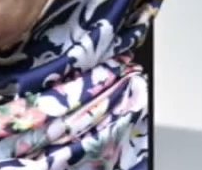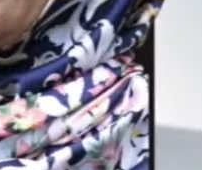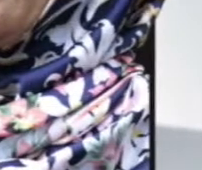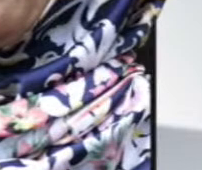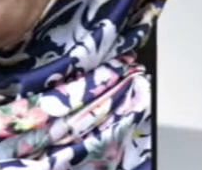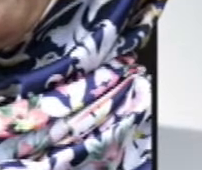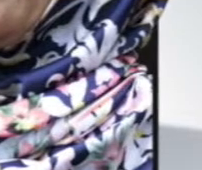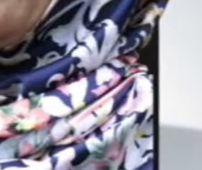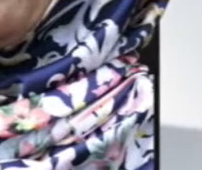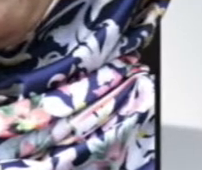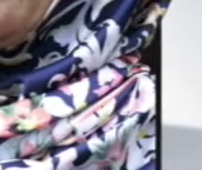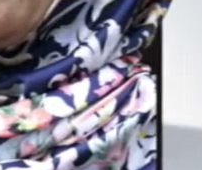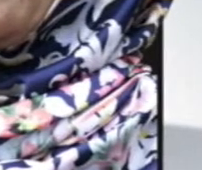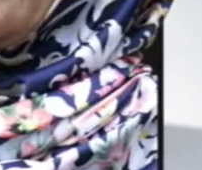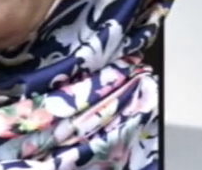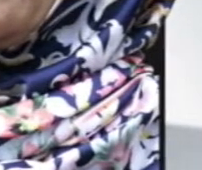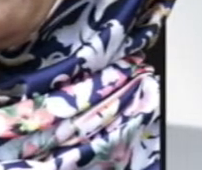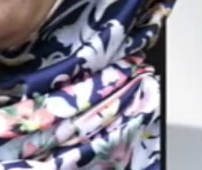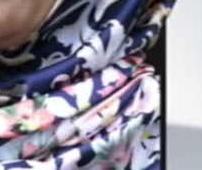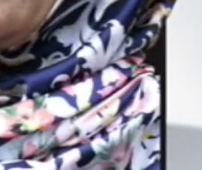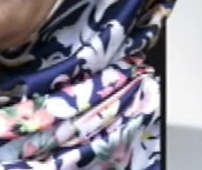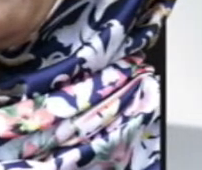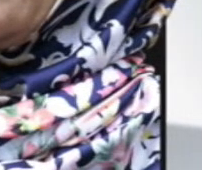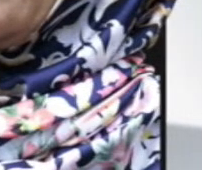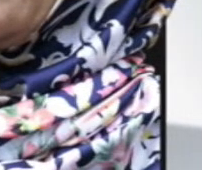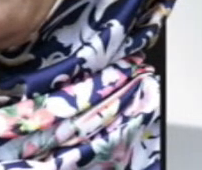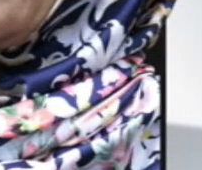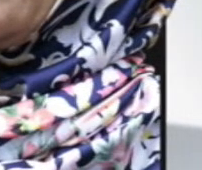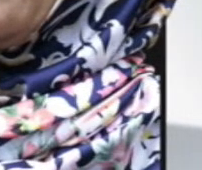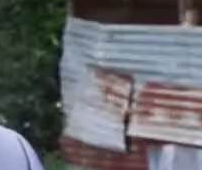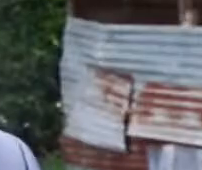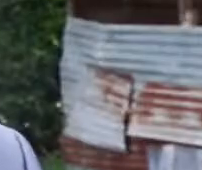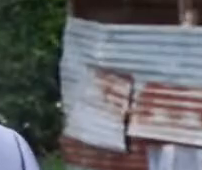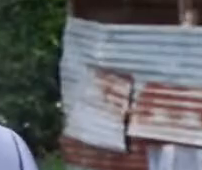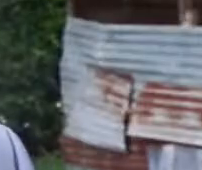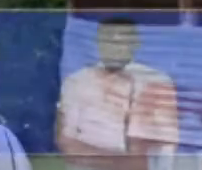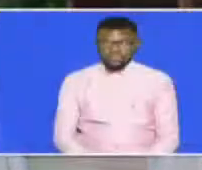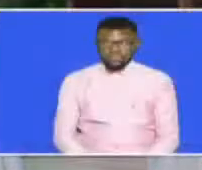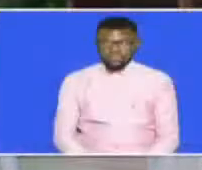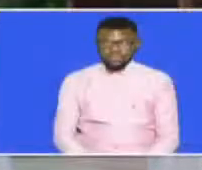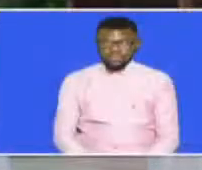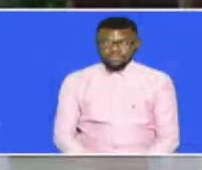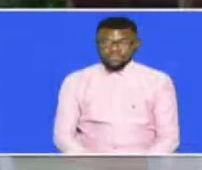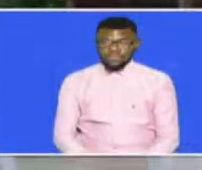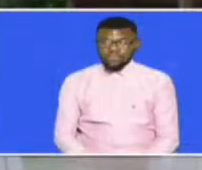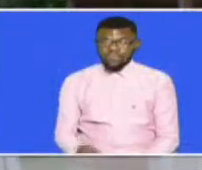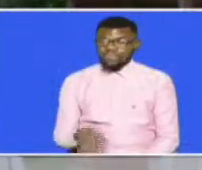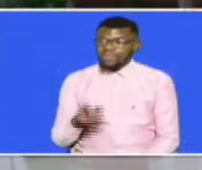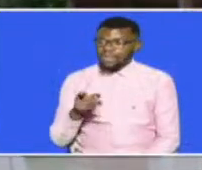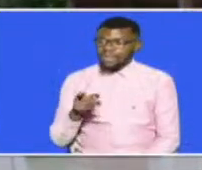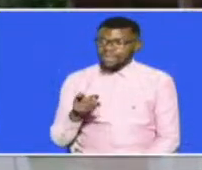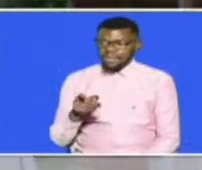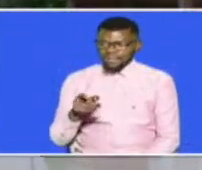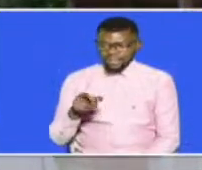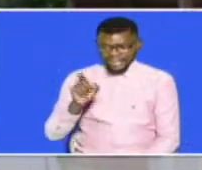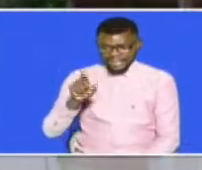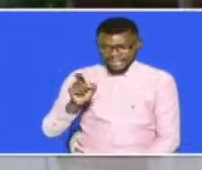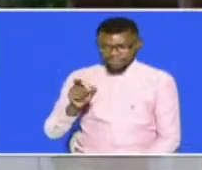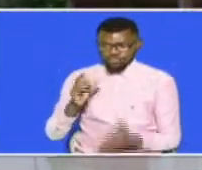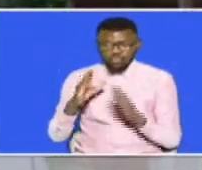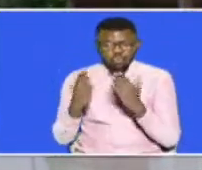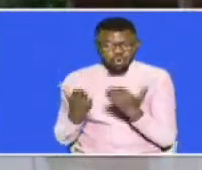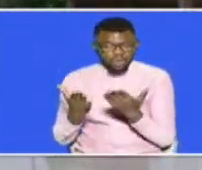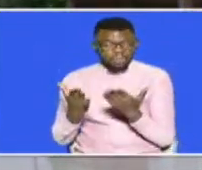there were any issues on Kalonzo's candidature." End of quote. All what is required for any Kenyan to run as a